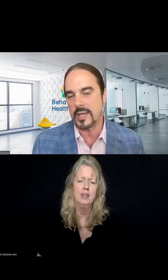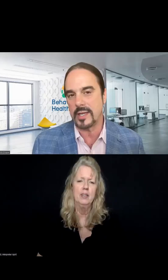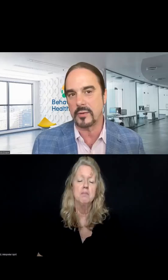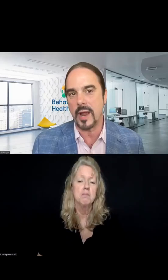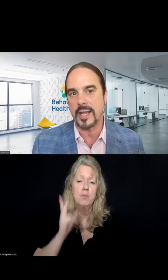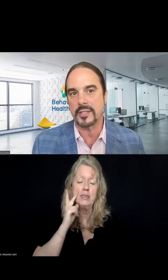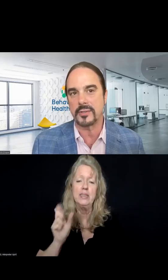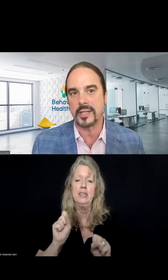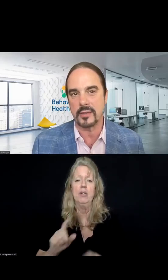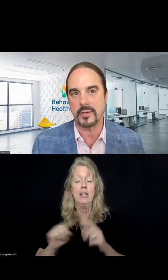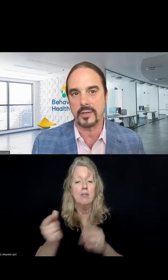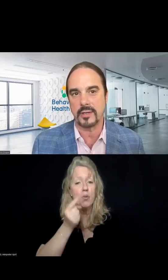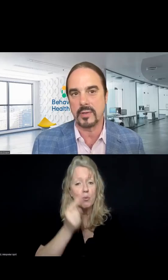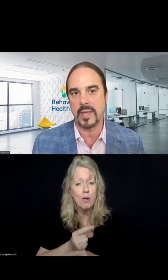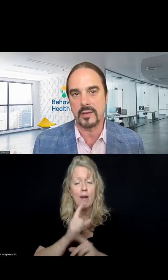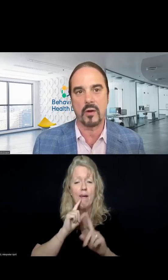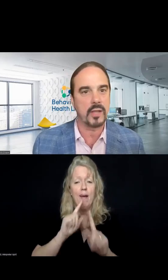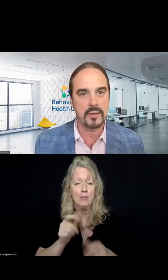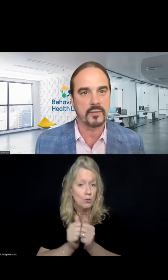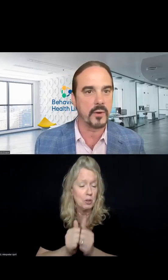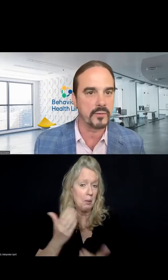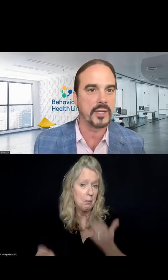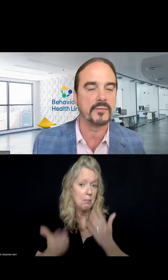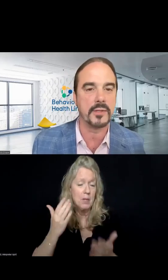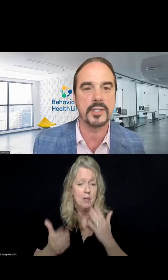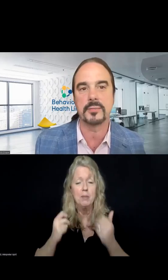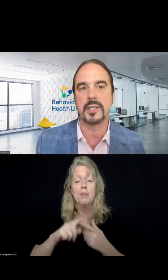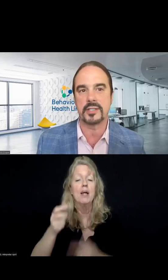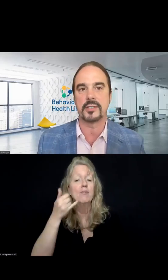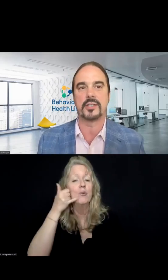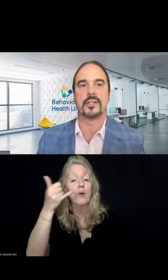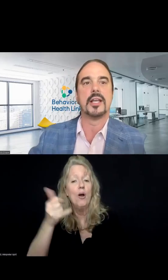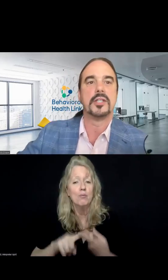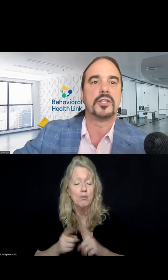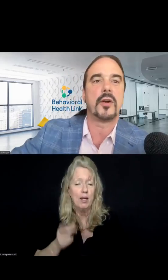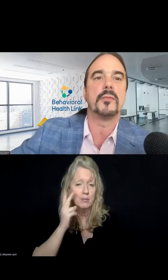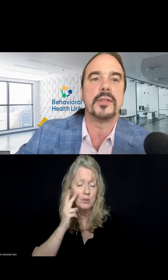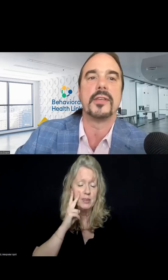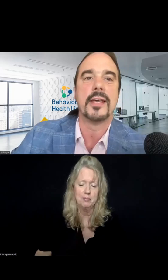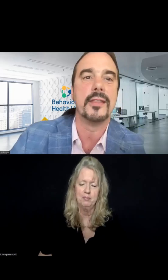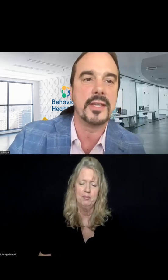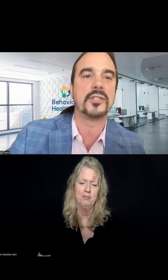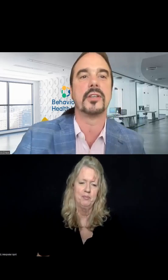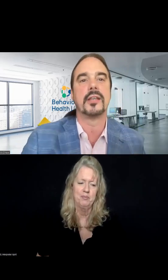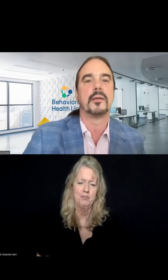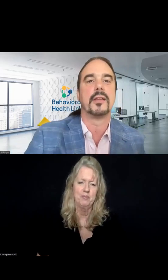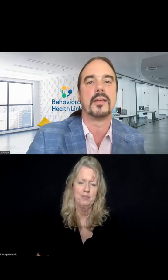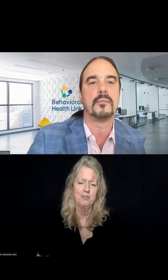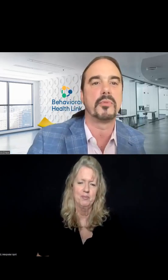if we can get the right answer together. And we may all have to phone a friend for this, but let's start with